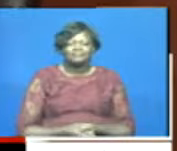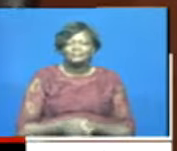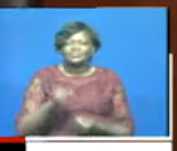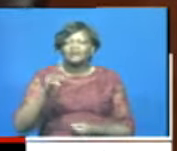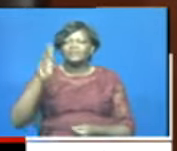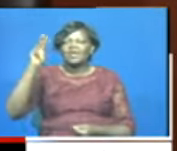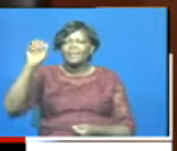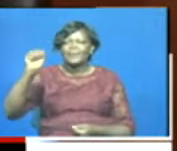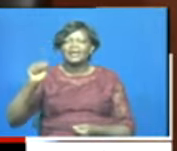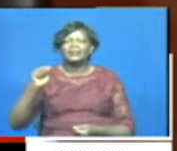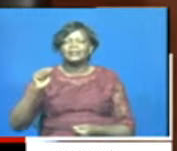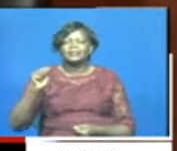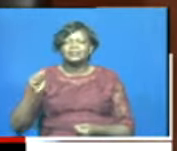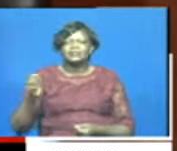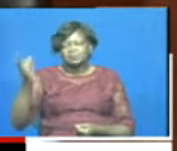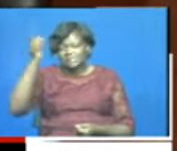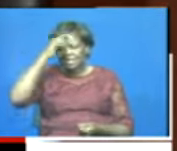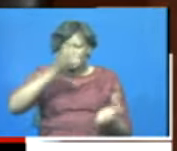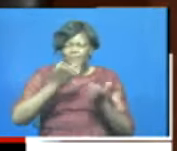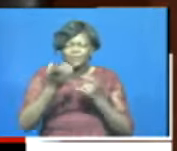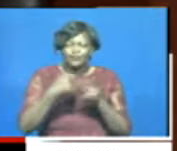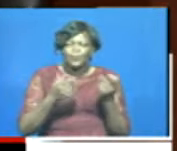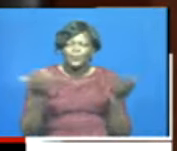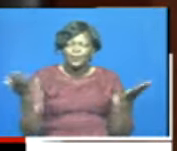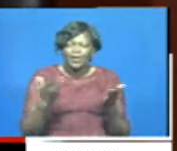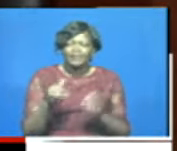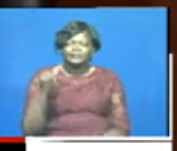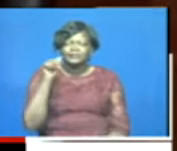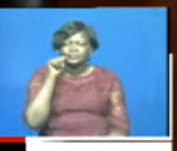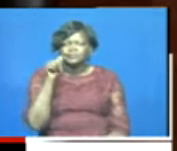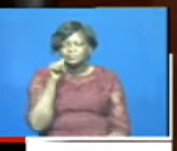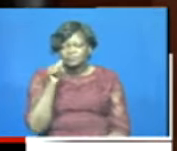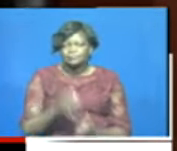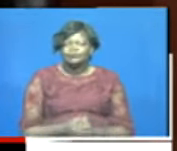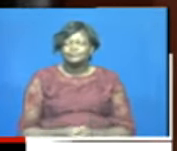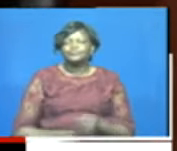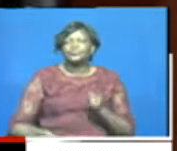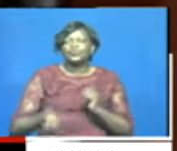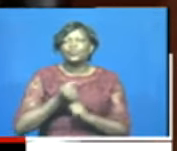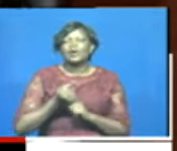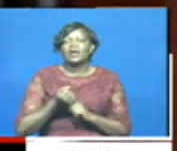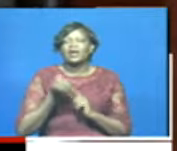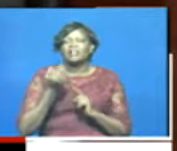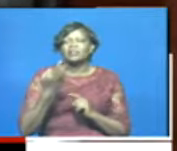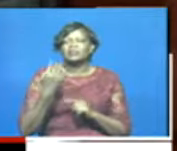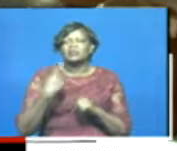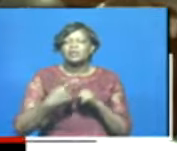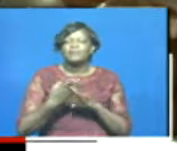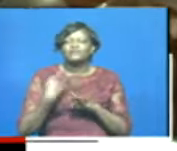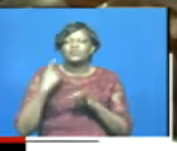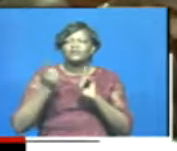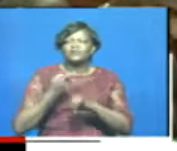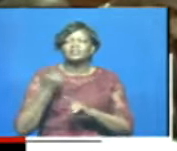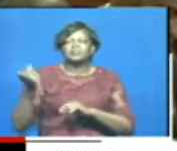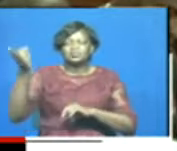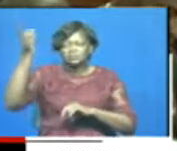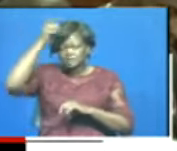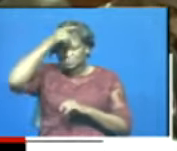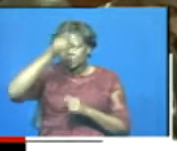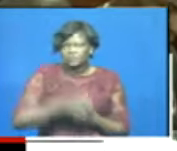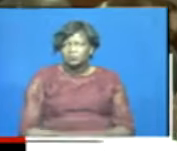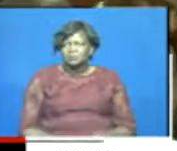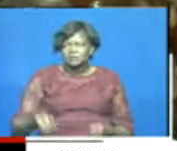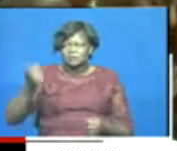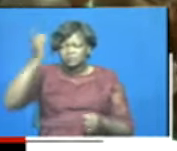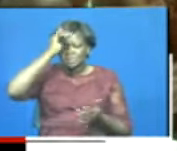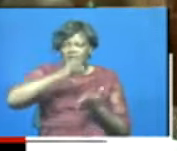degree in business systems from City University in London, acquired 3 years before the first degree. The degree which is submitted